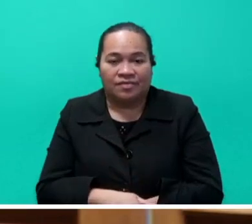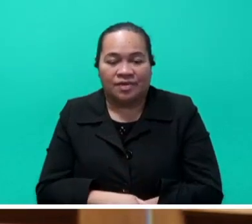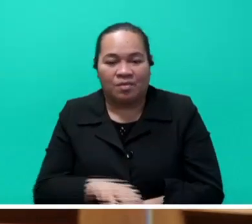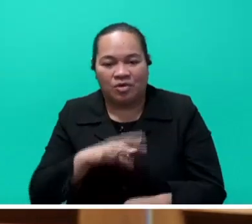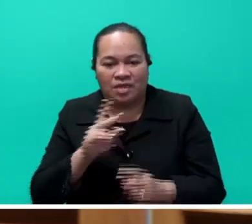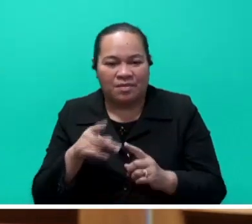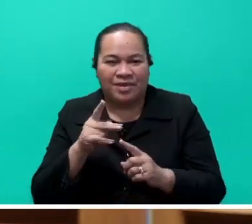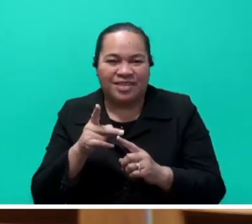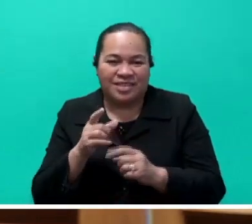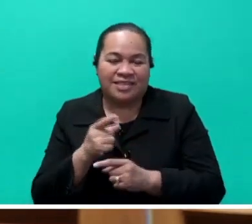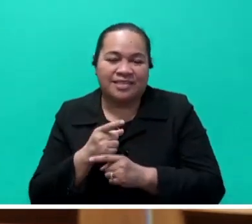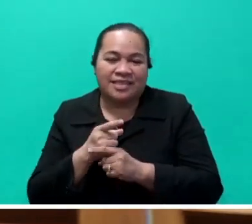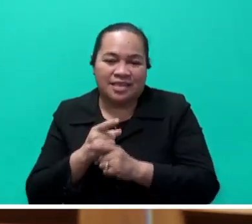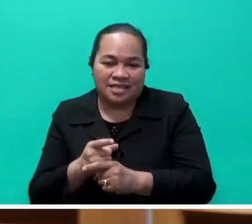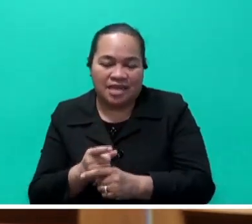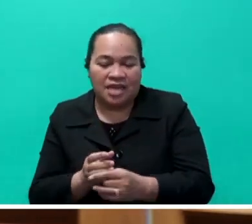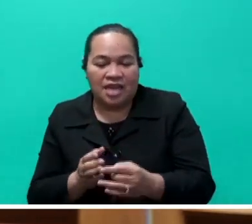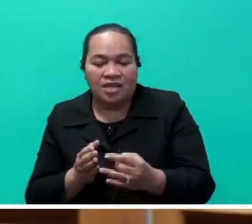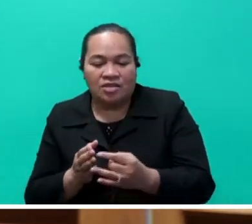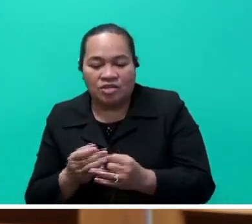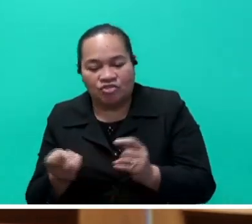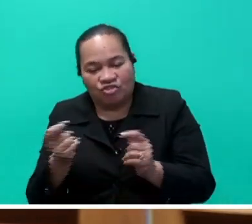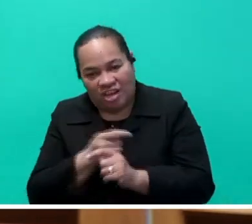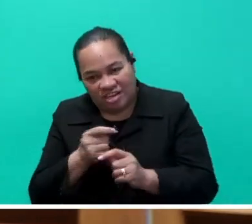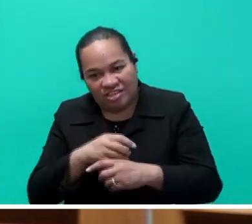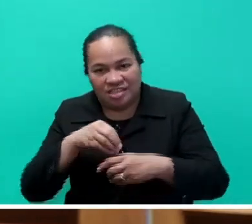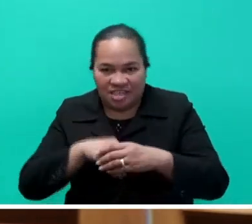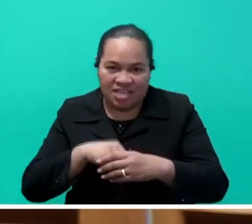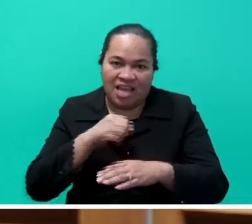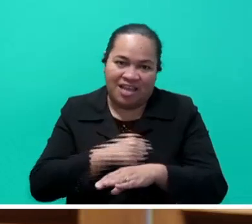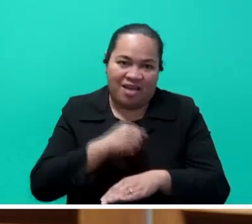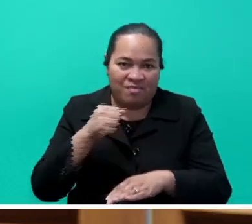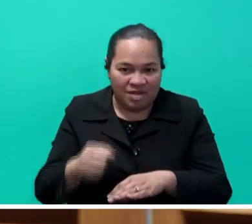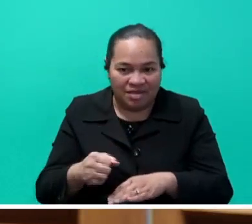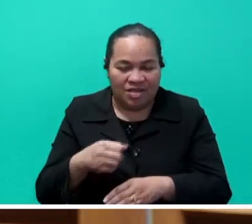political directions and through changes in government. And